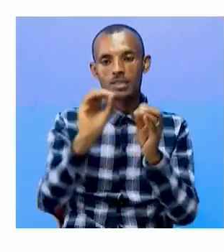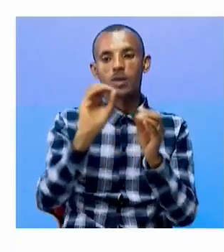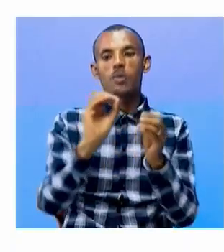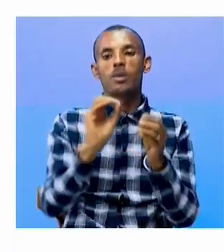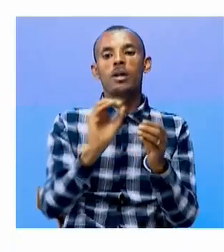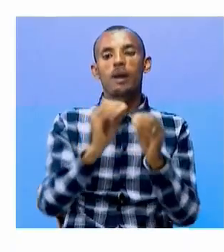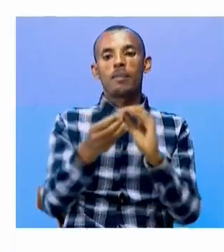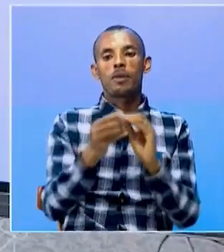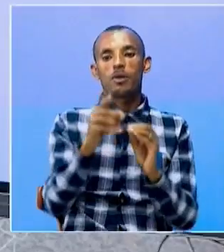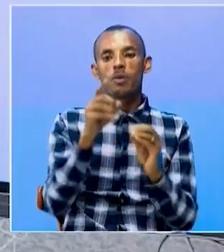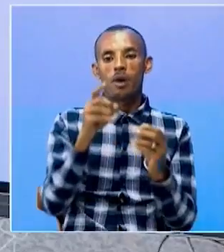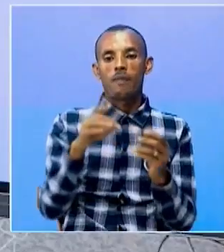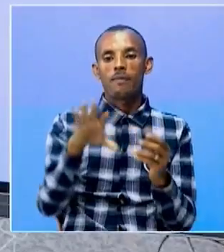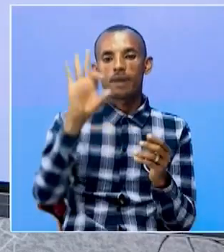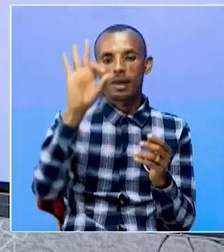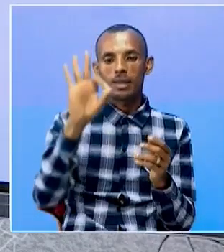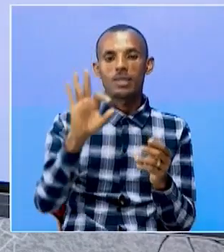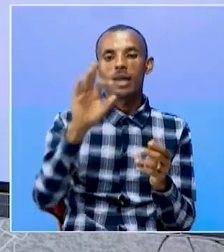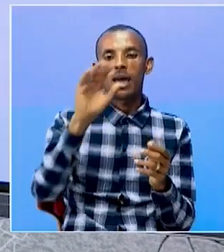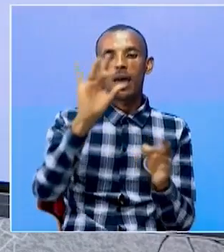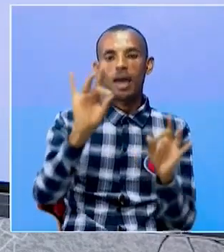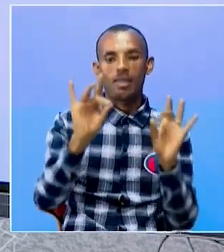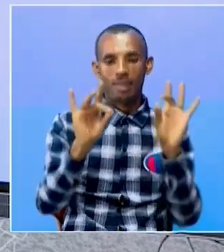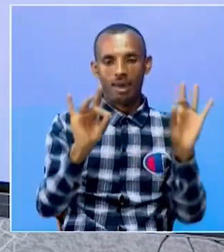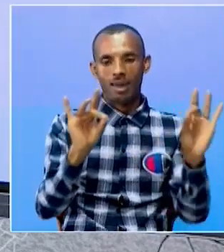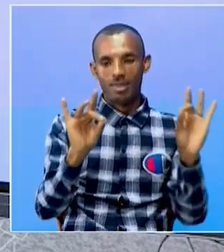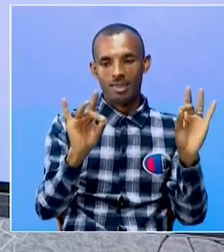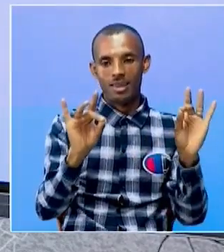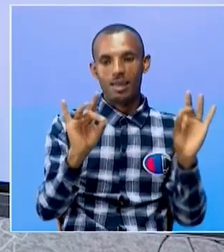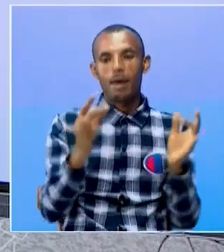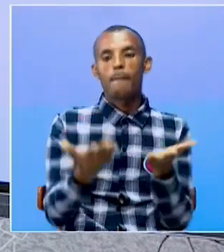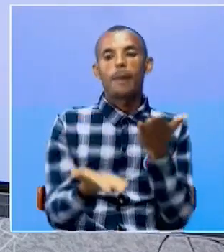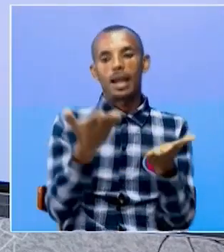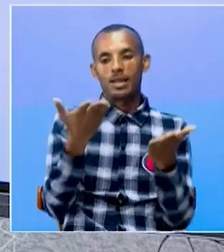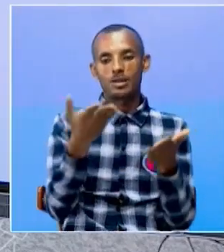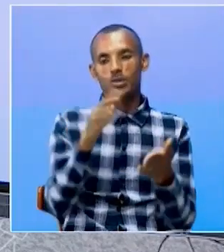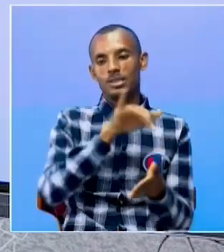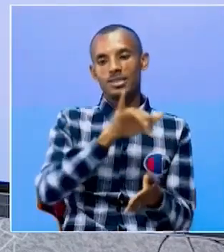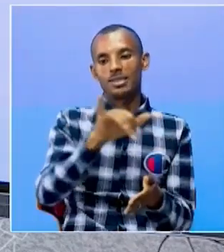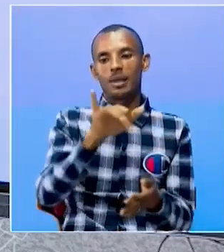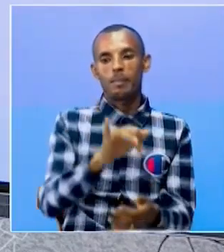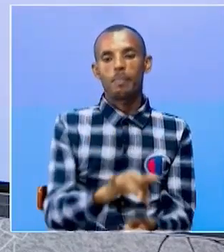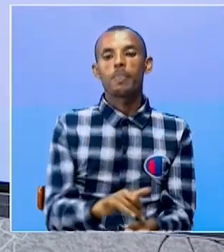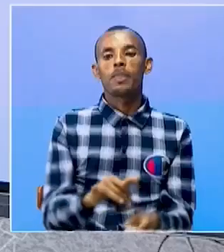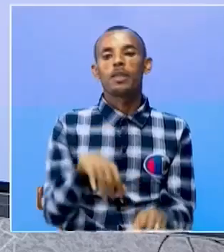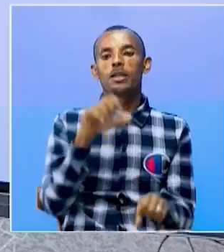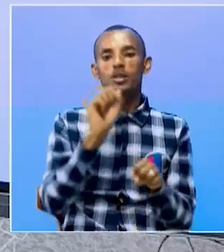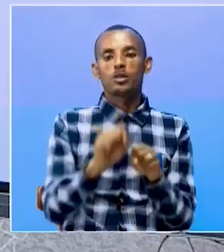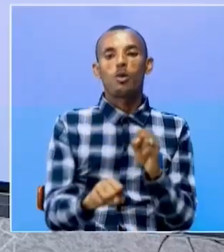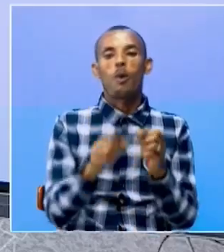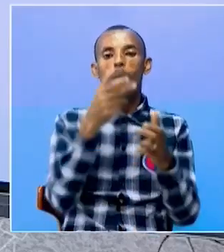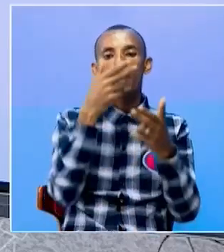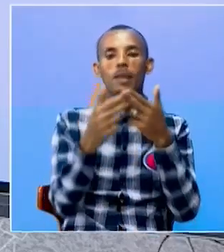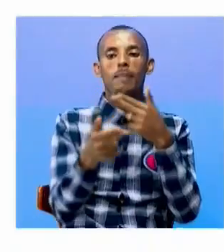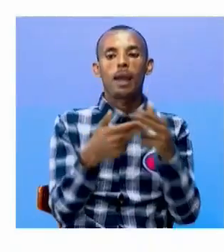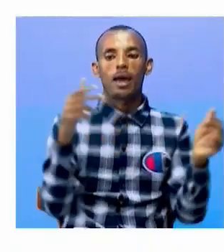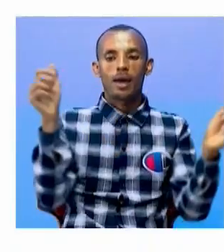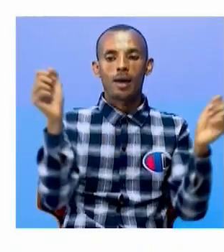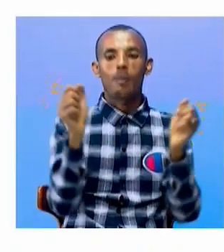you have 8 on both sides, the balance remains unaffected. So, multiplying both